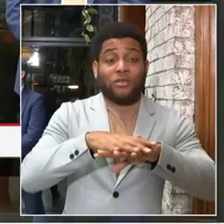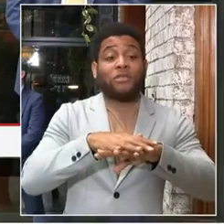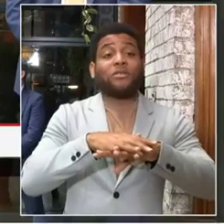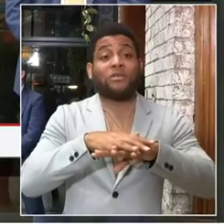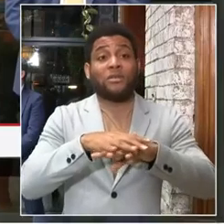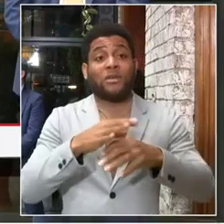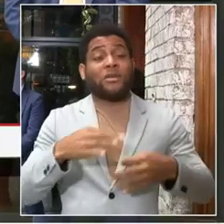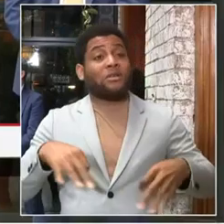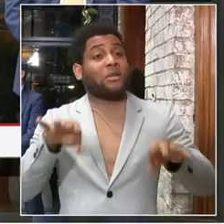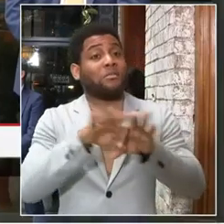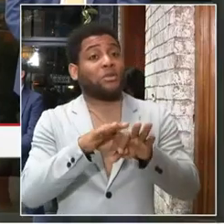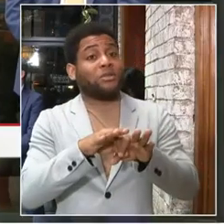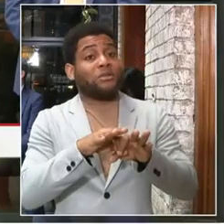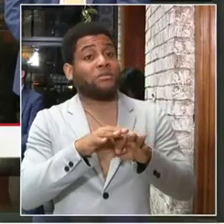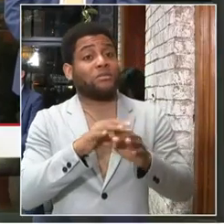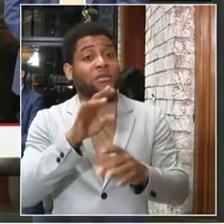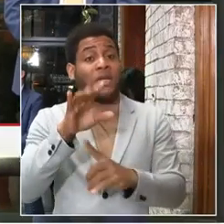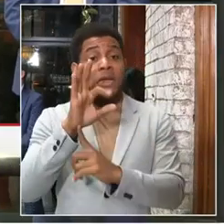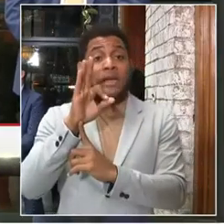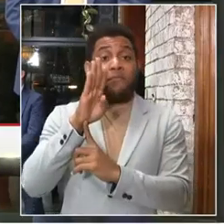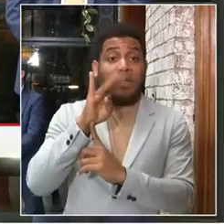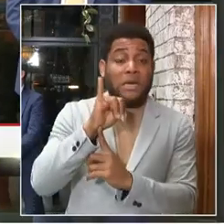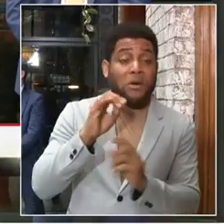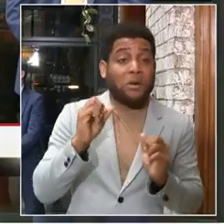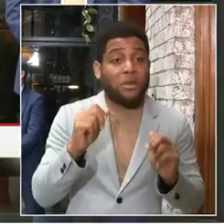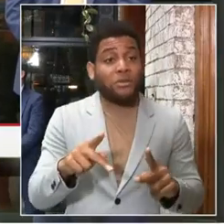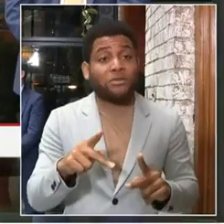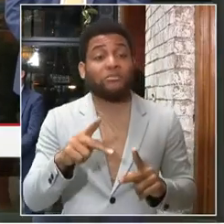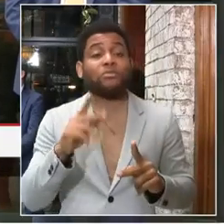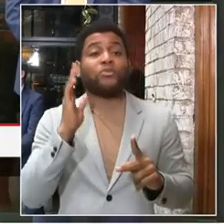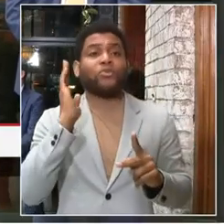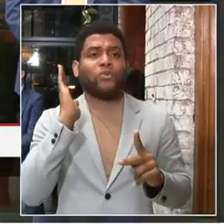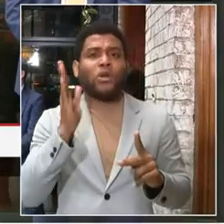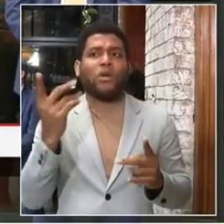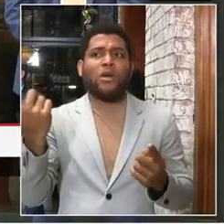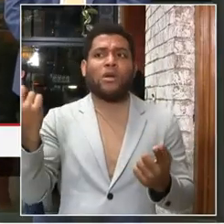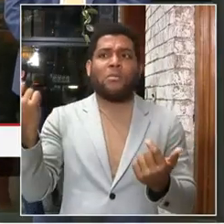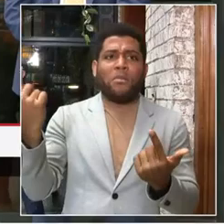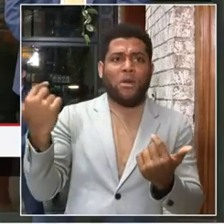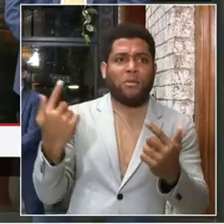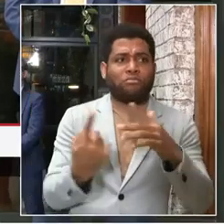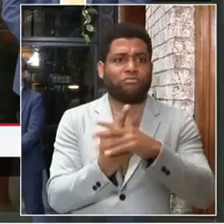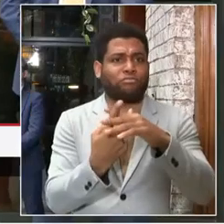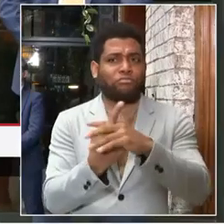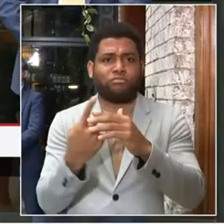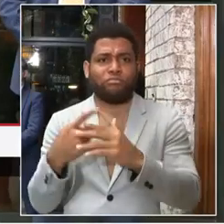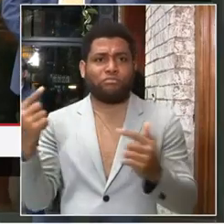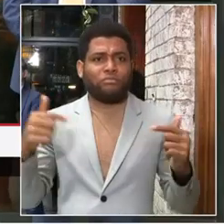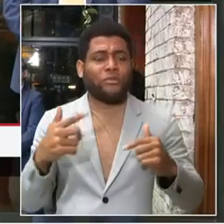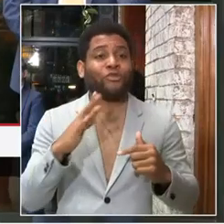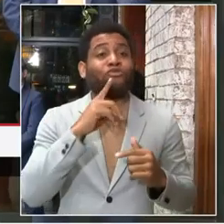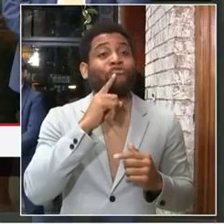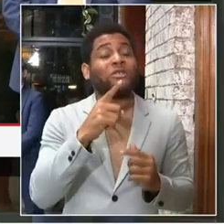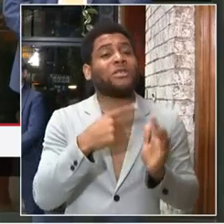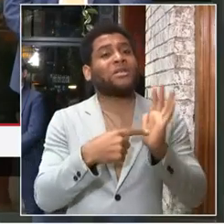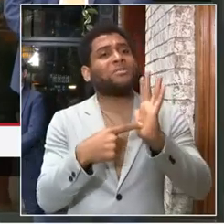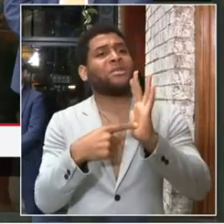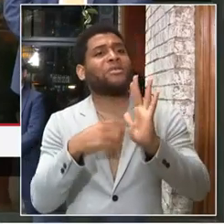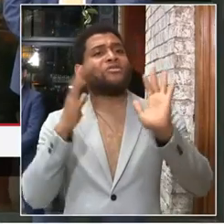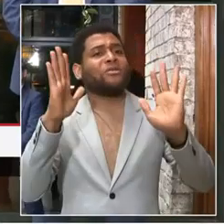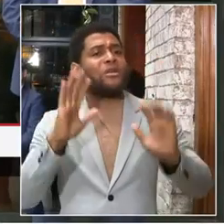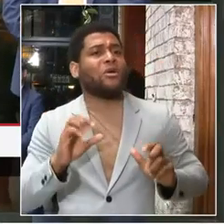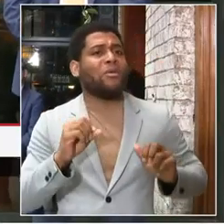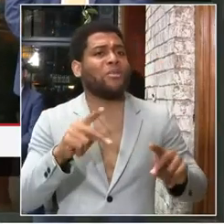opportunity, the FBI opportunity that will be coming along, really represents some great opportunities for